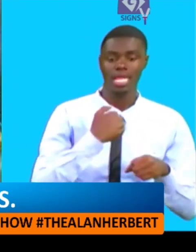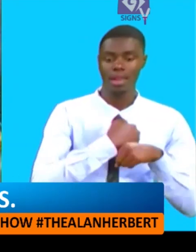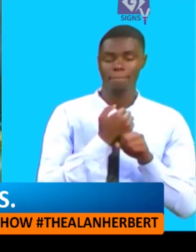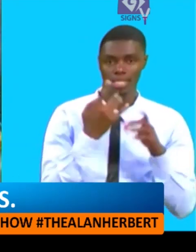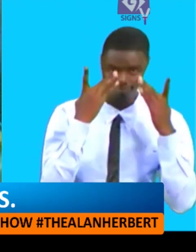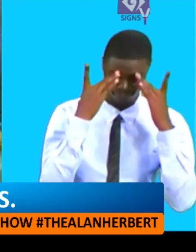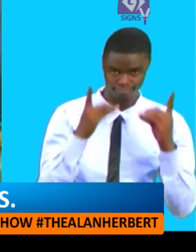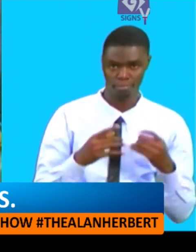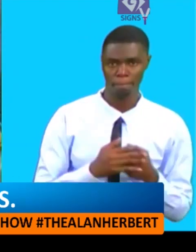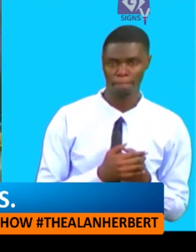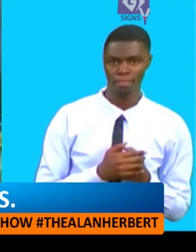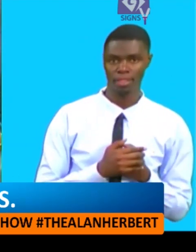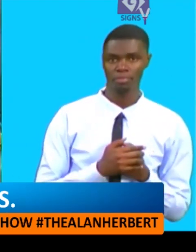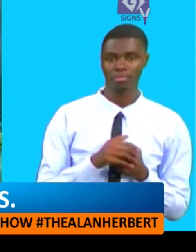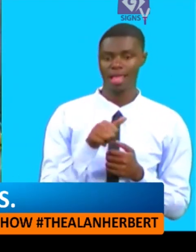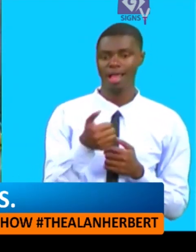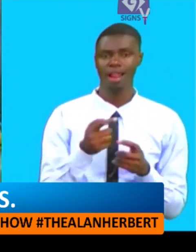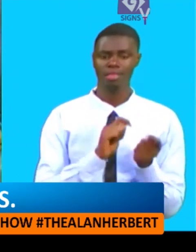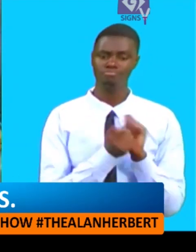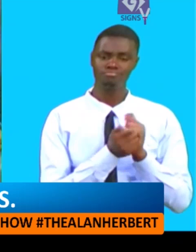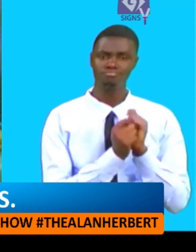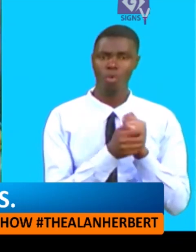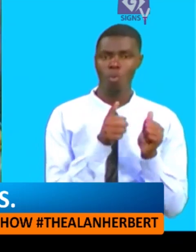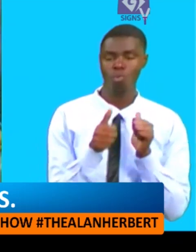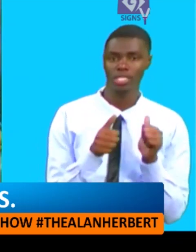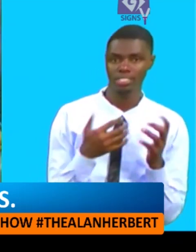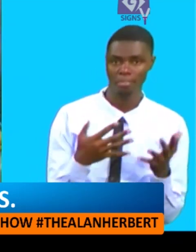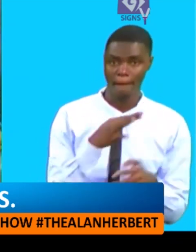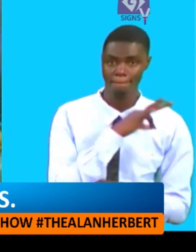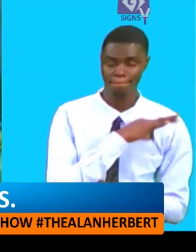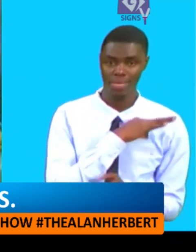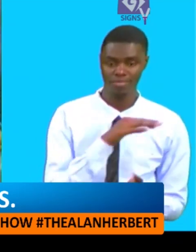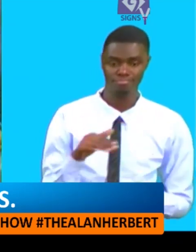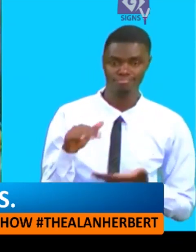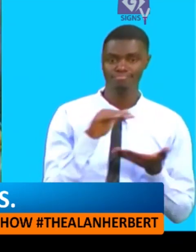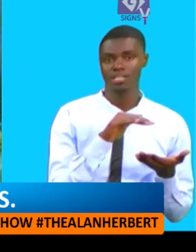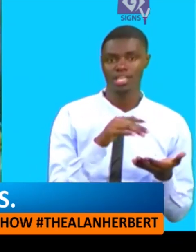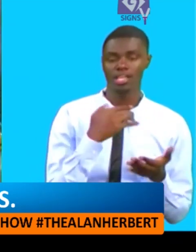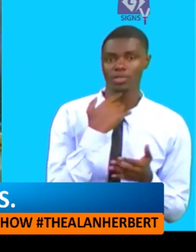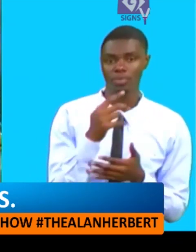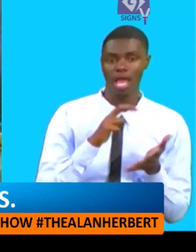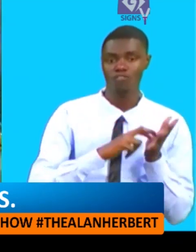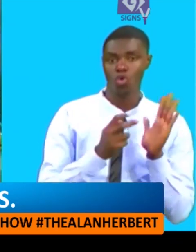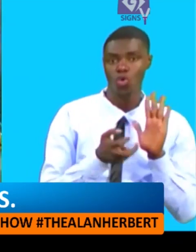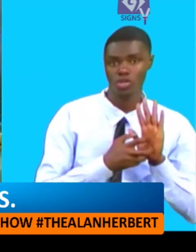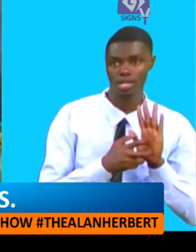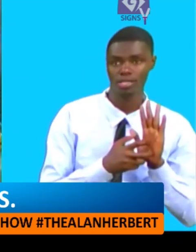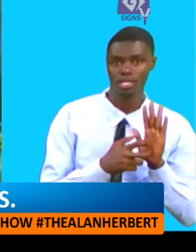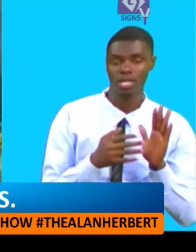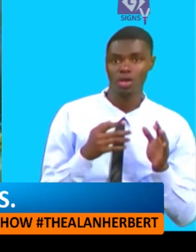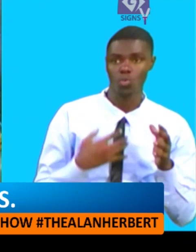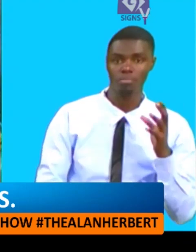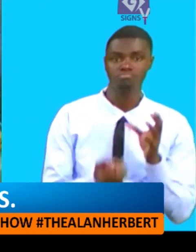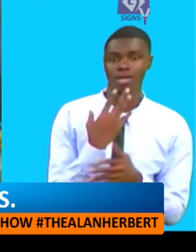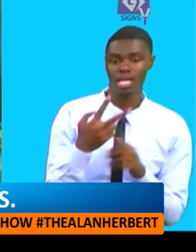making decisions. So the other reforms I'll talk about is in terms of the benefit package. I mentioned we have a contract that we rolled out